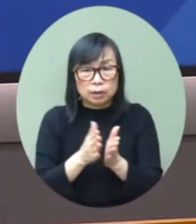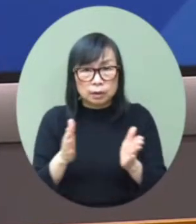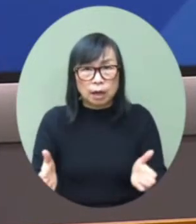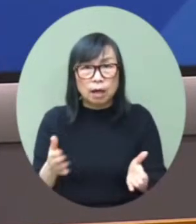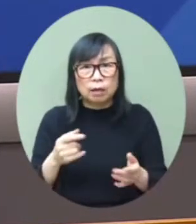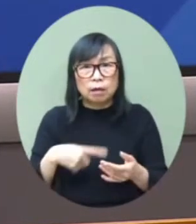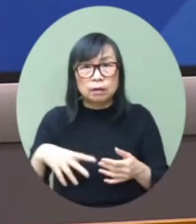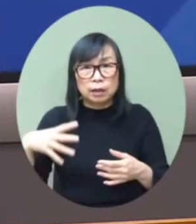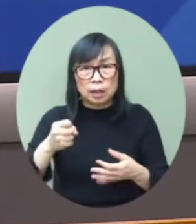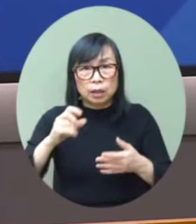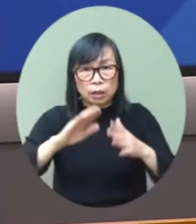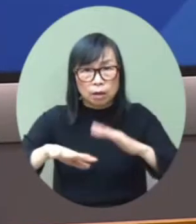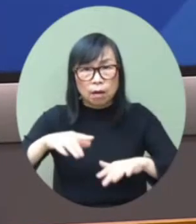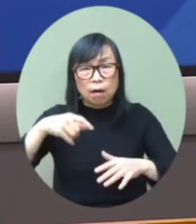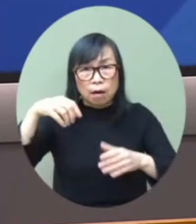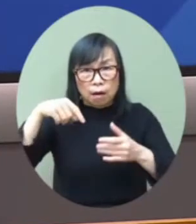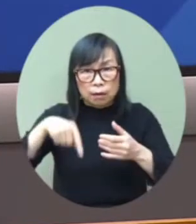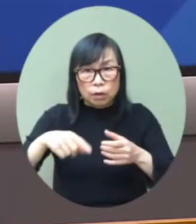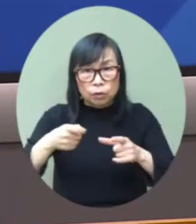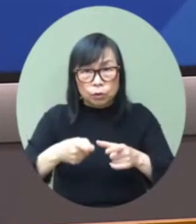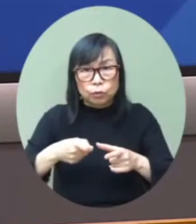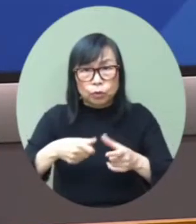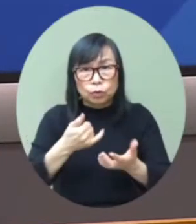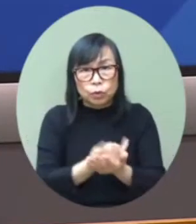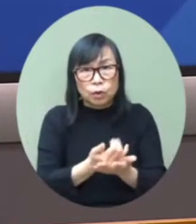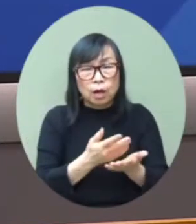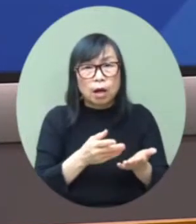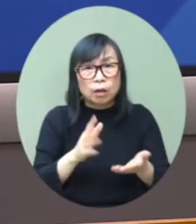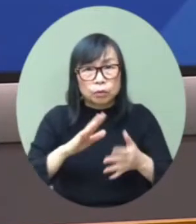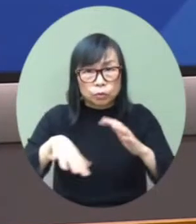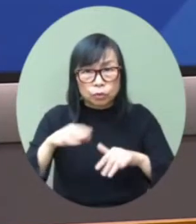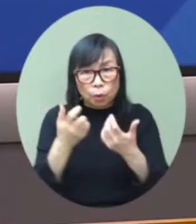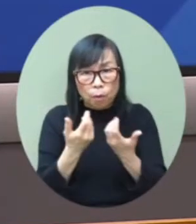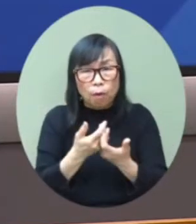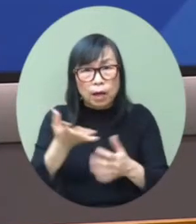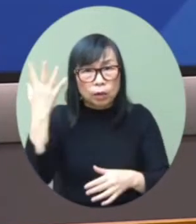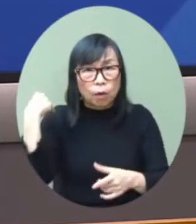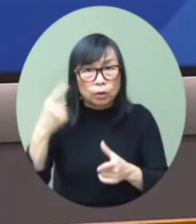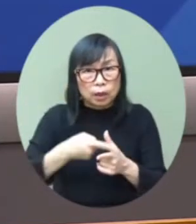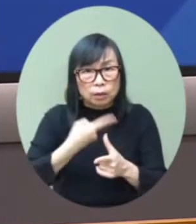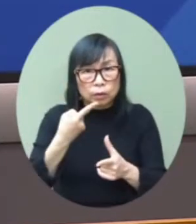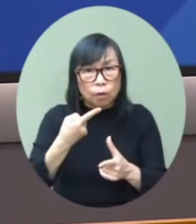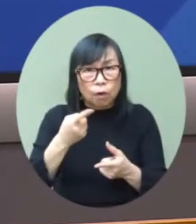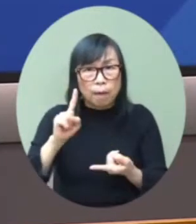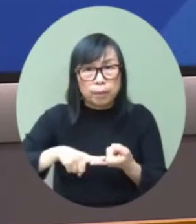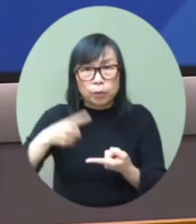coroner. And therefore, the public mortuaries need to deal